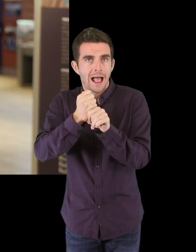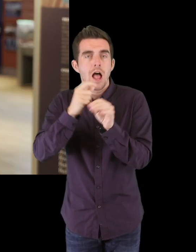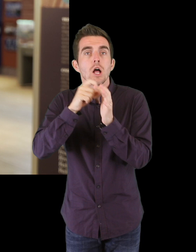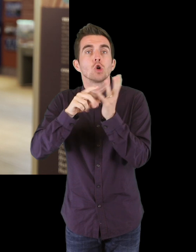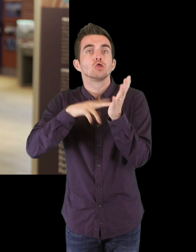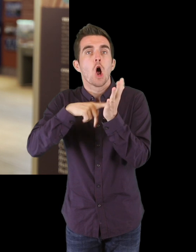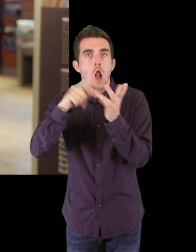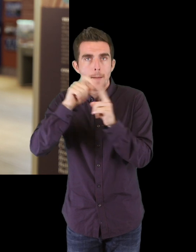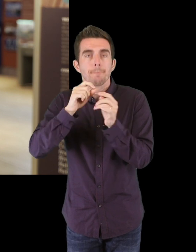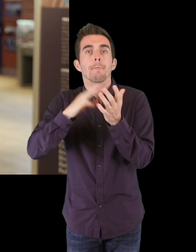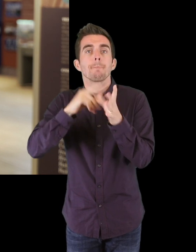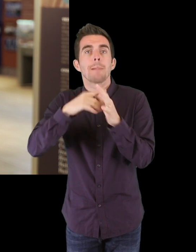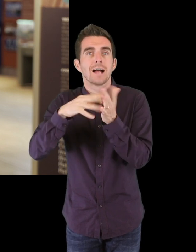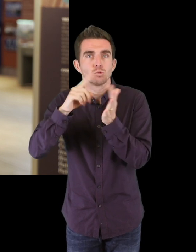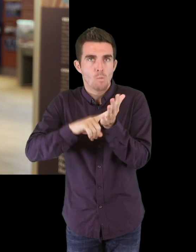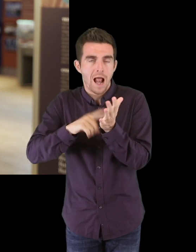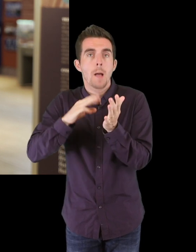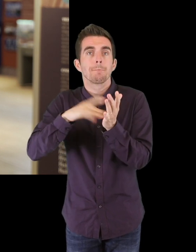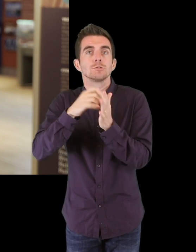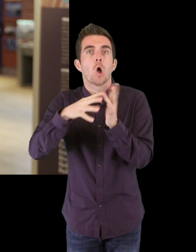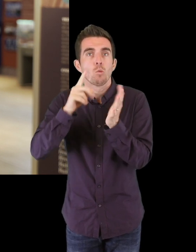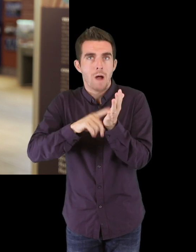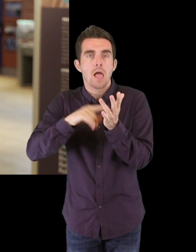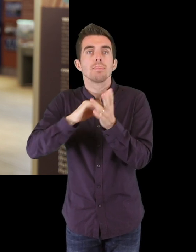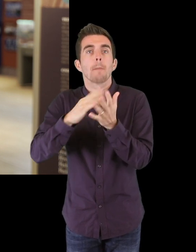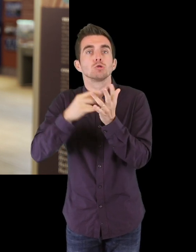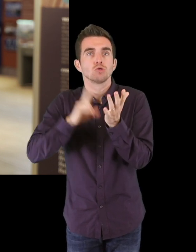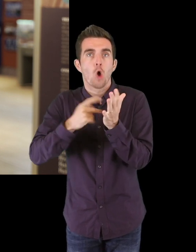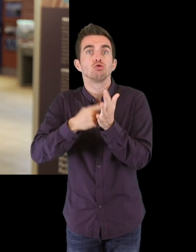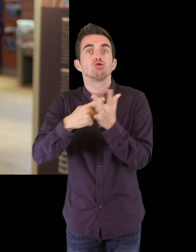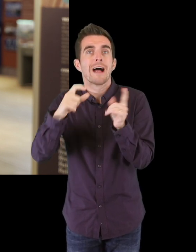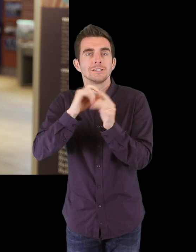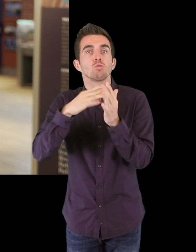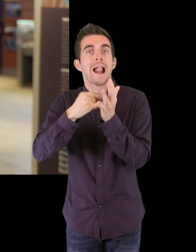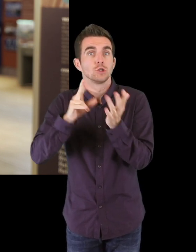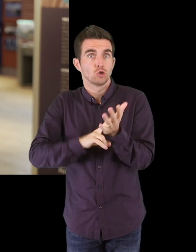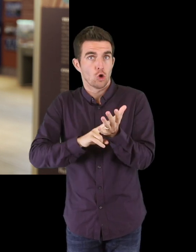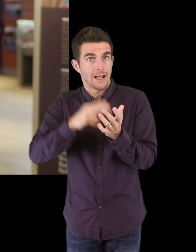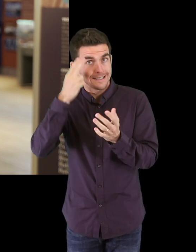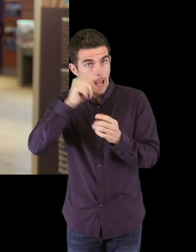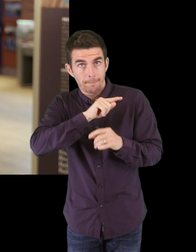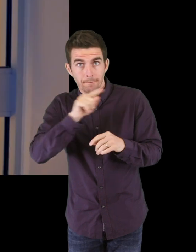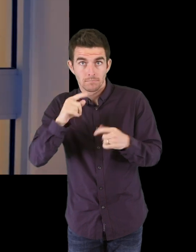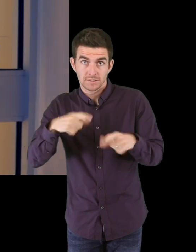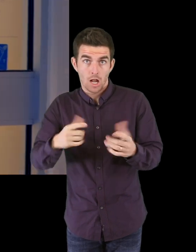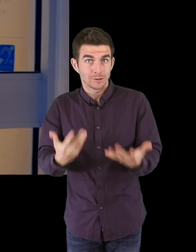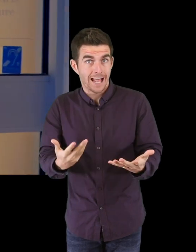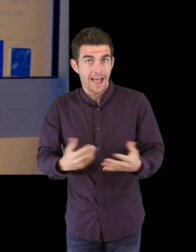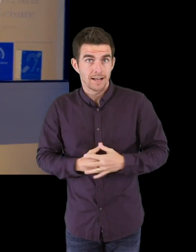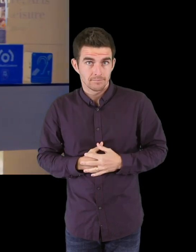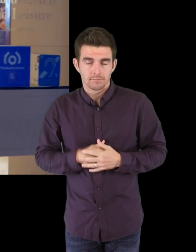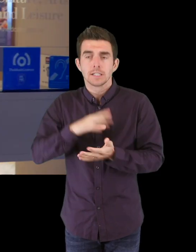Craig, Dunlop, Maxwell, McDowell, Thompson, Reid and Wilson, are still prevalent in Ulster today. The